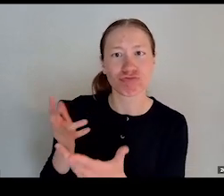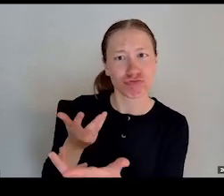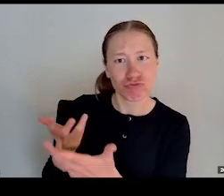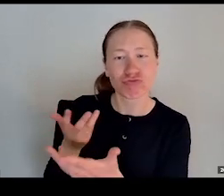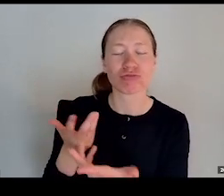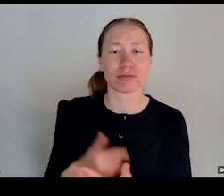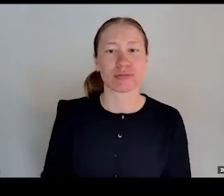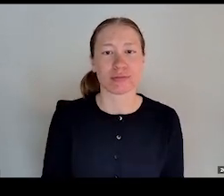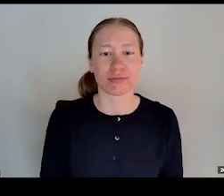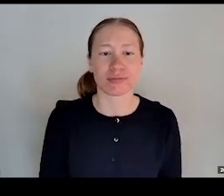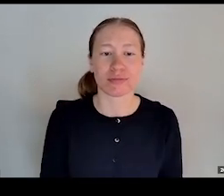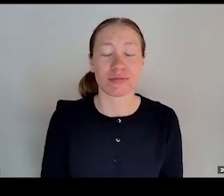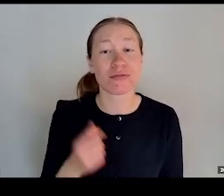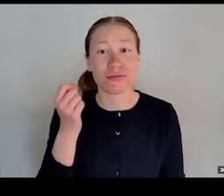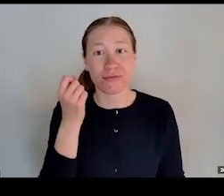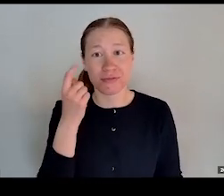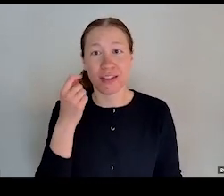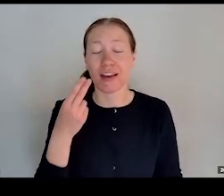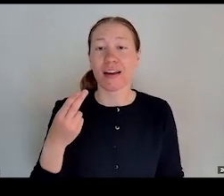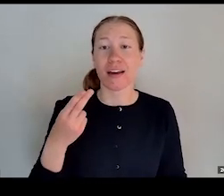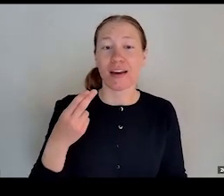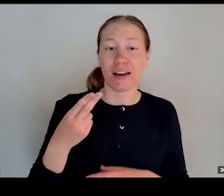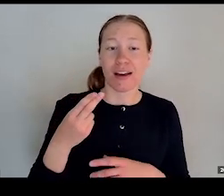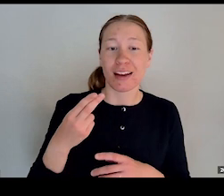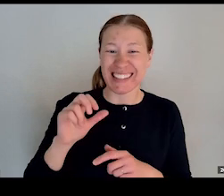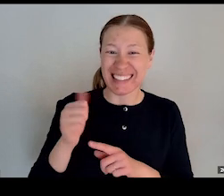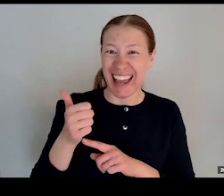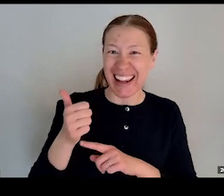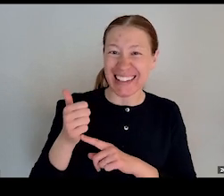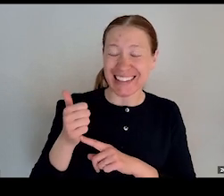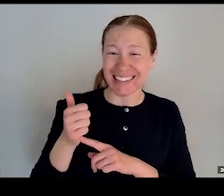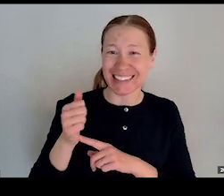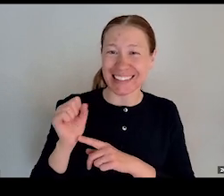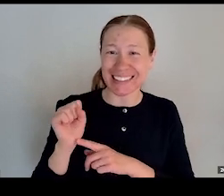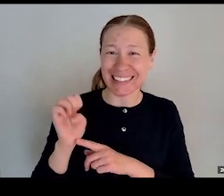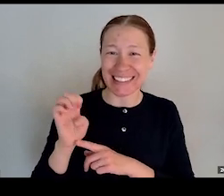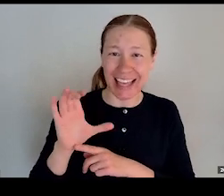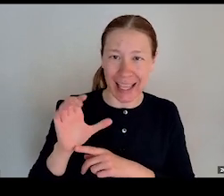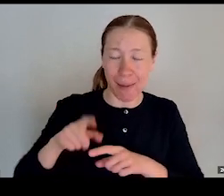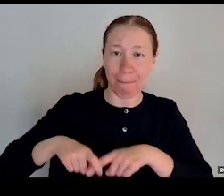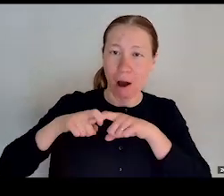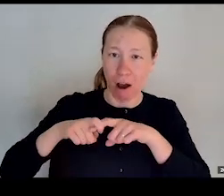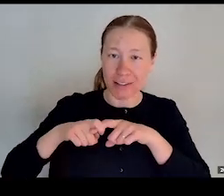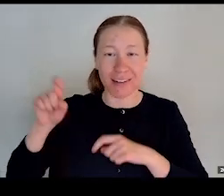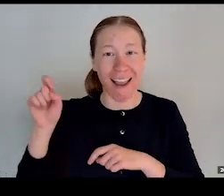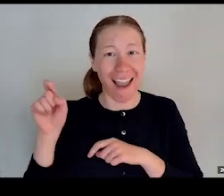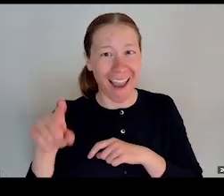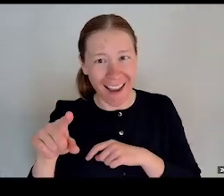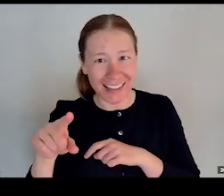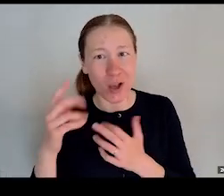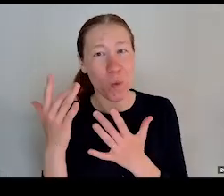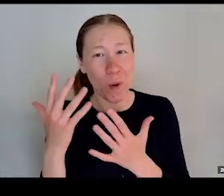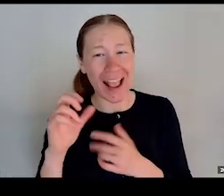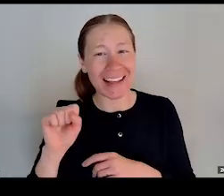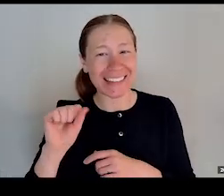format. And as I said earlier, providing that 10-second pause after questions. This allows time for participant